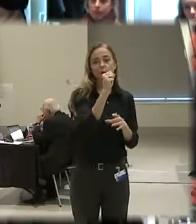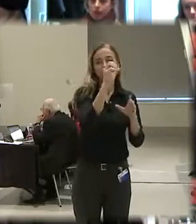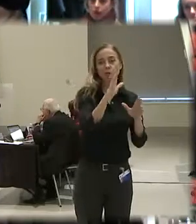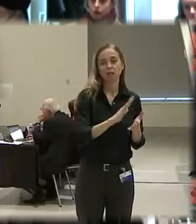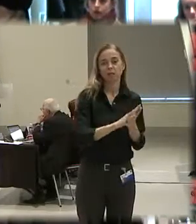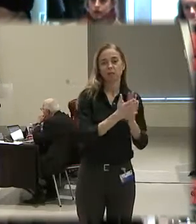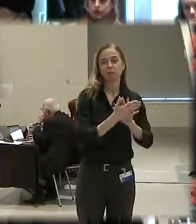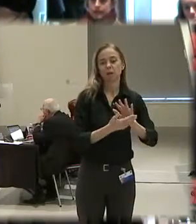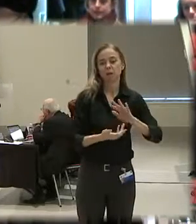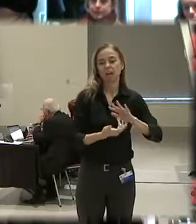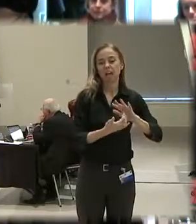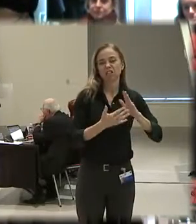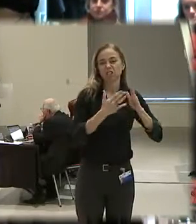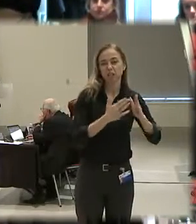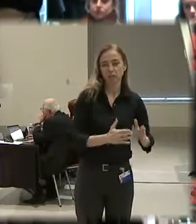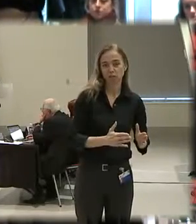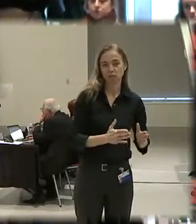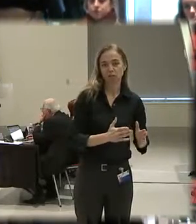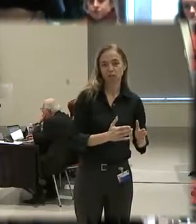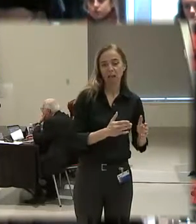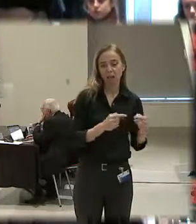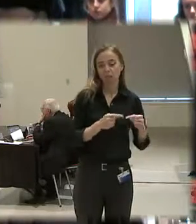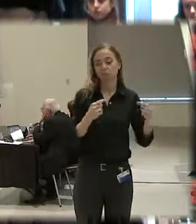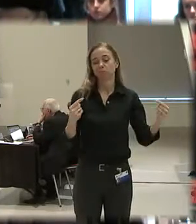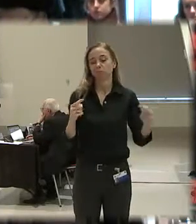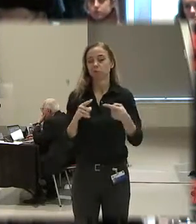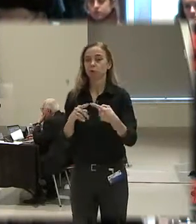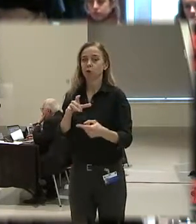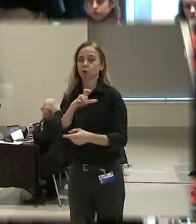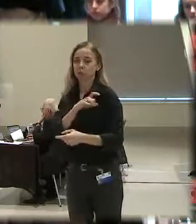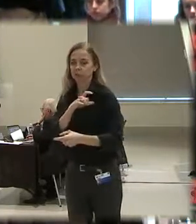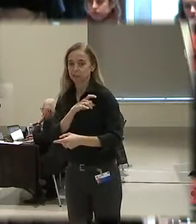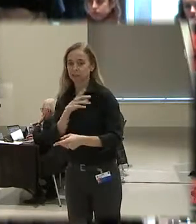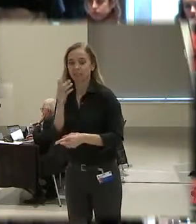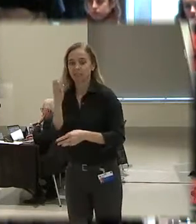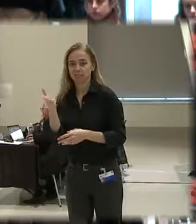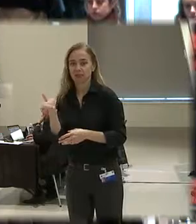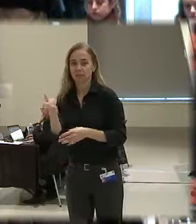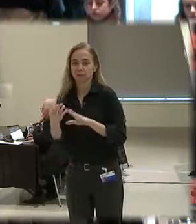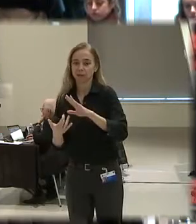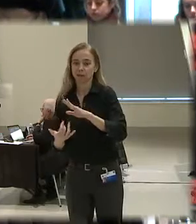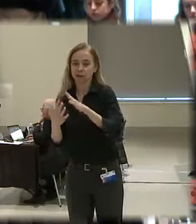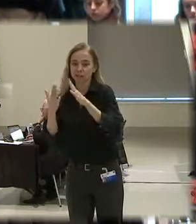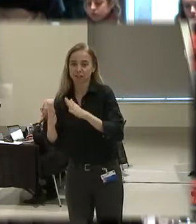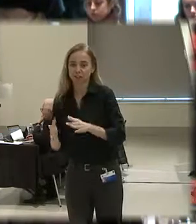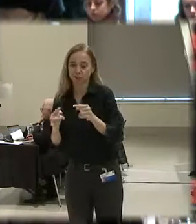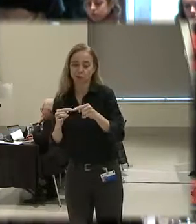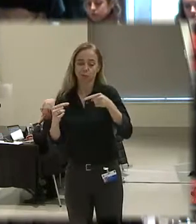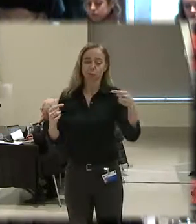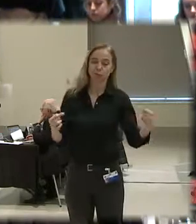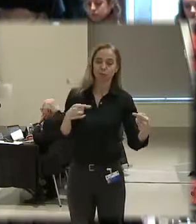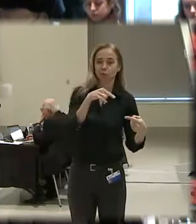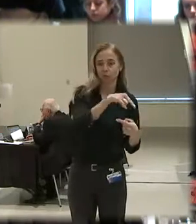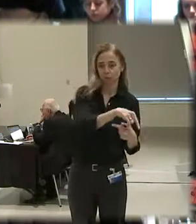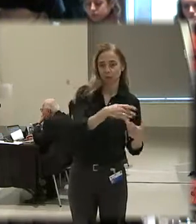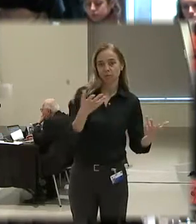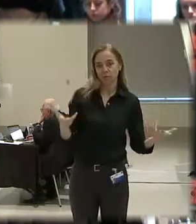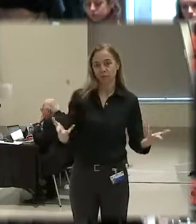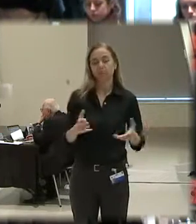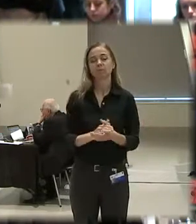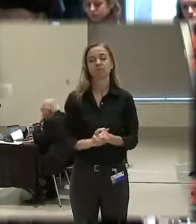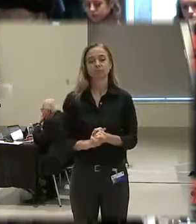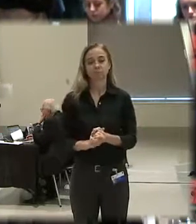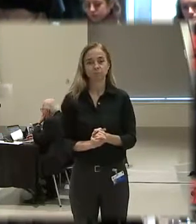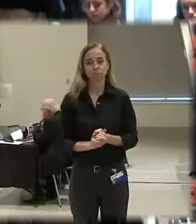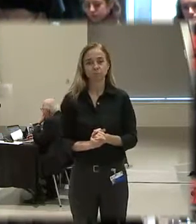or oppositional to police in general, and then police being agitators or oppositional to First Amendment protests as